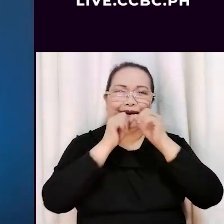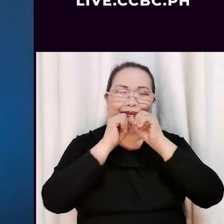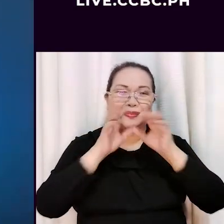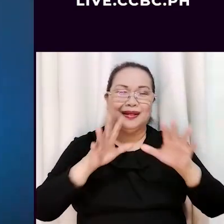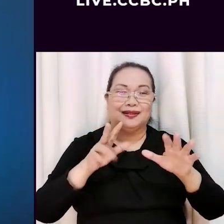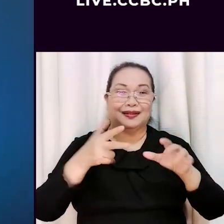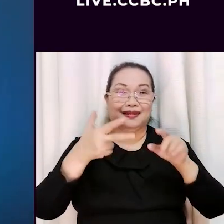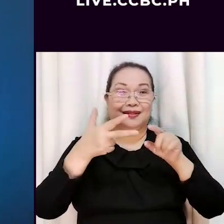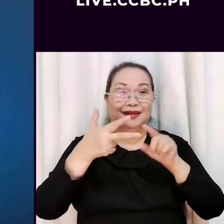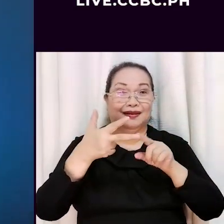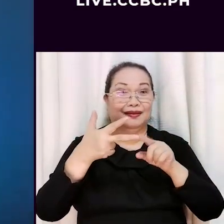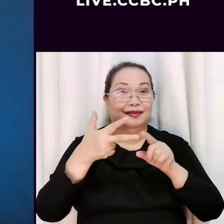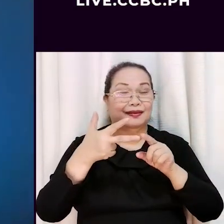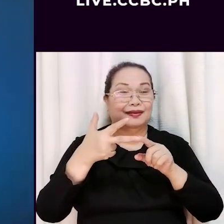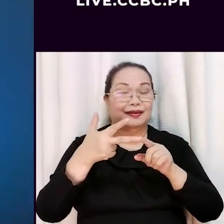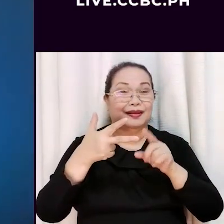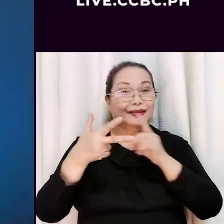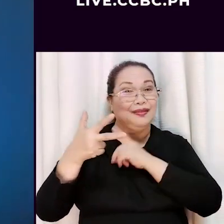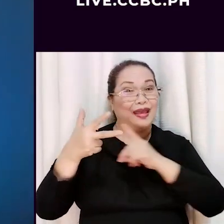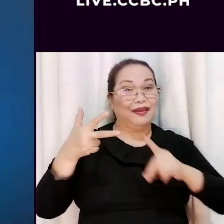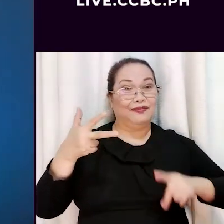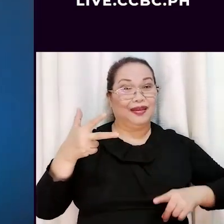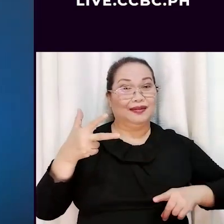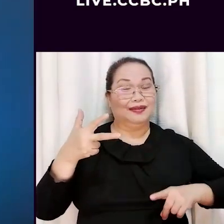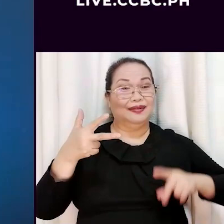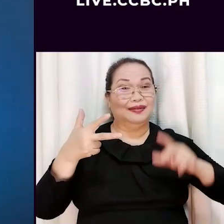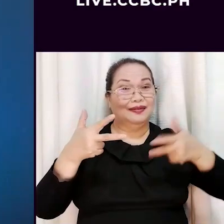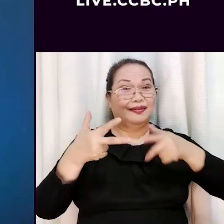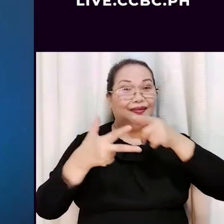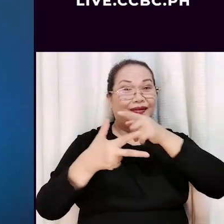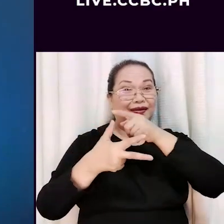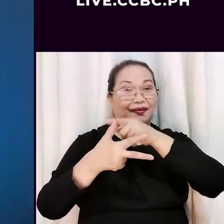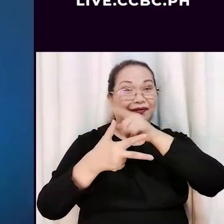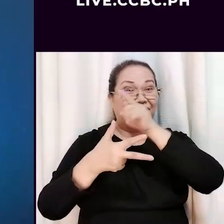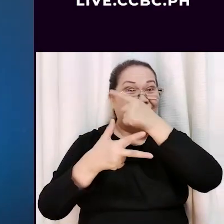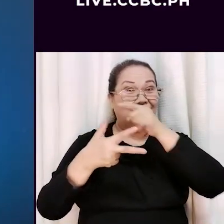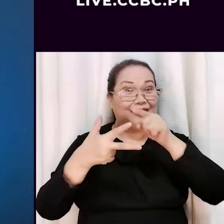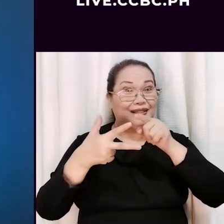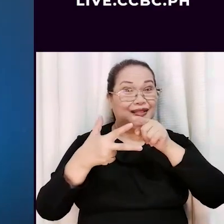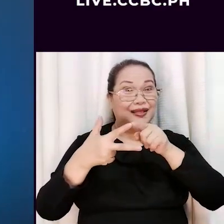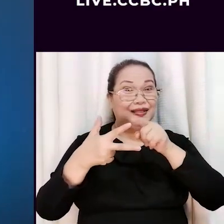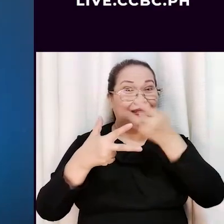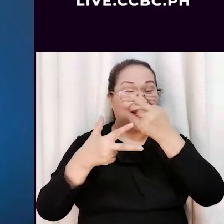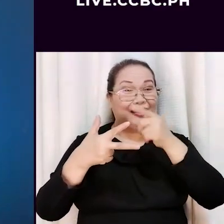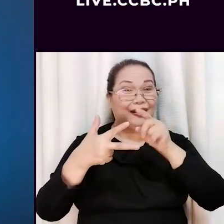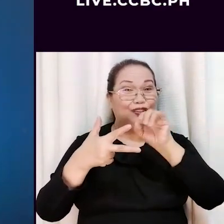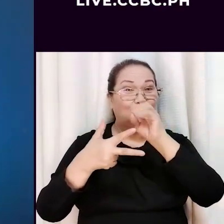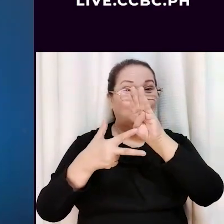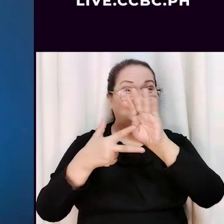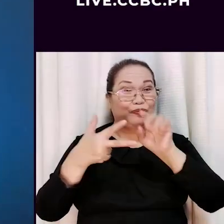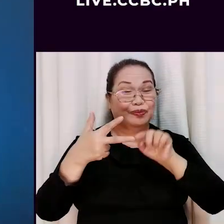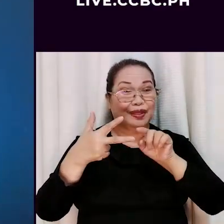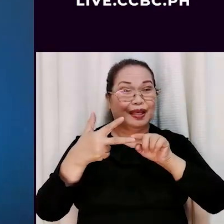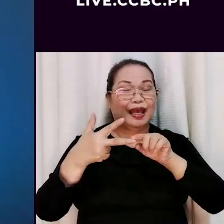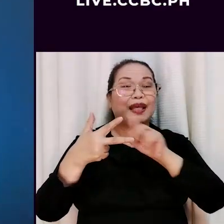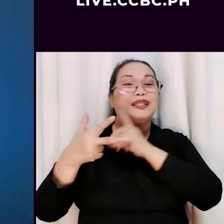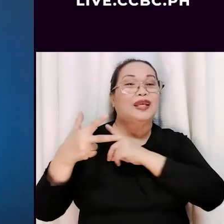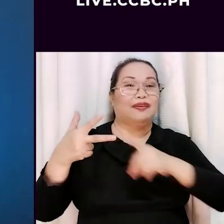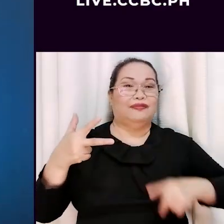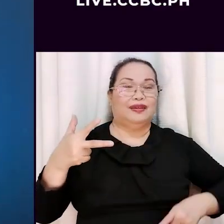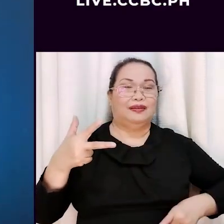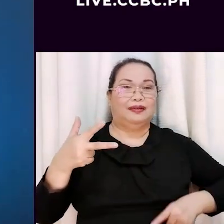Old Testament character, si David. From David, we learn this. Affliction brings about empowered